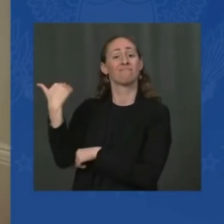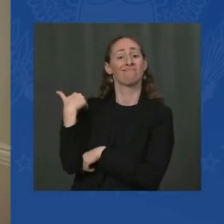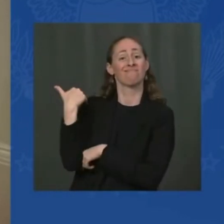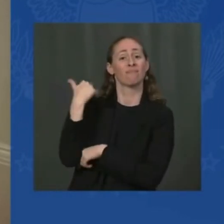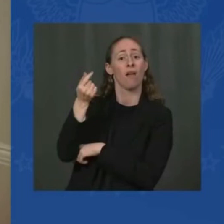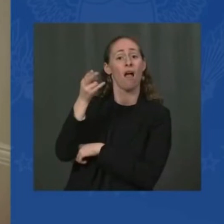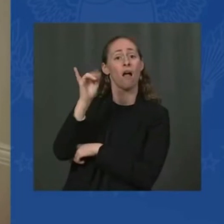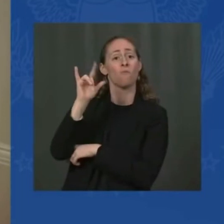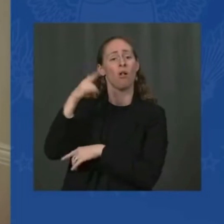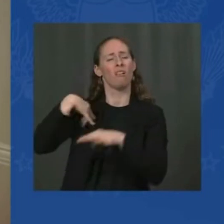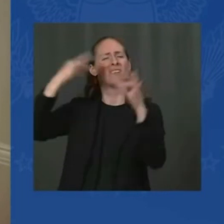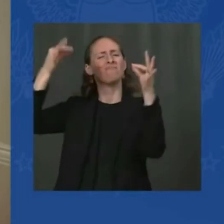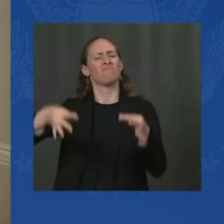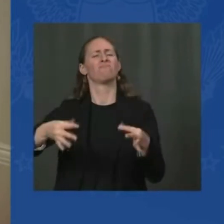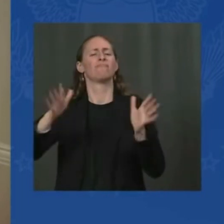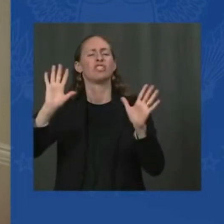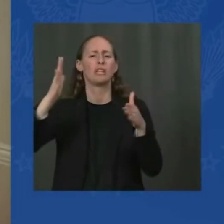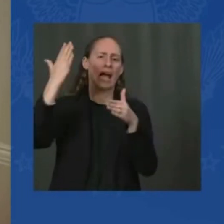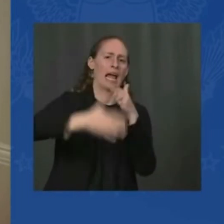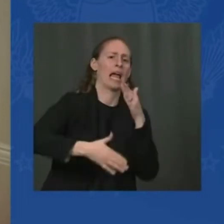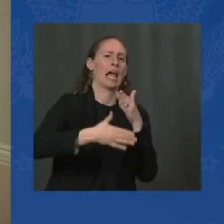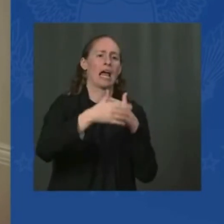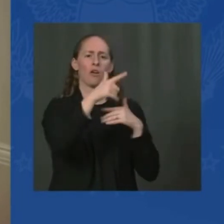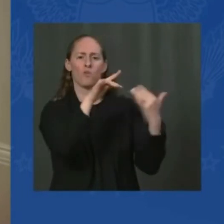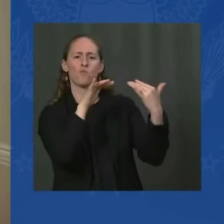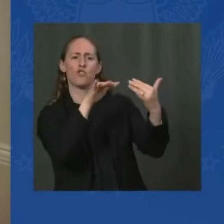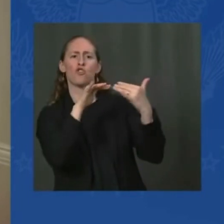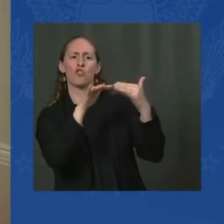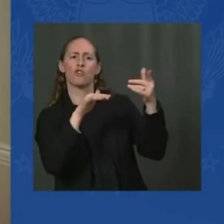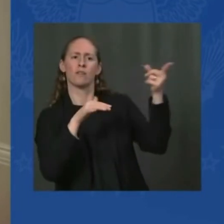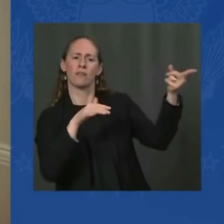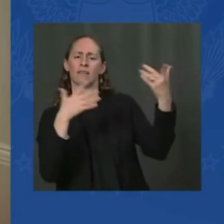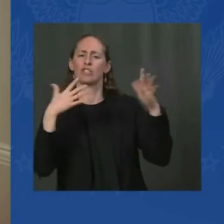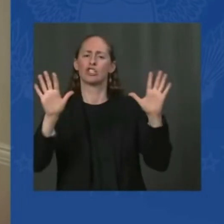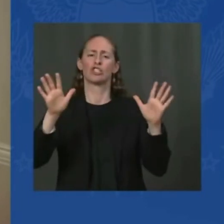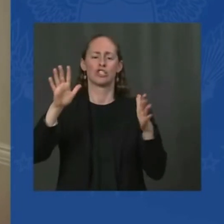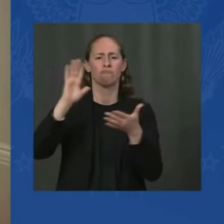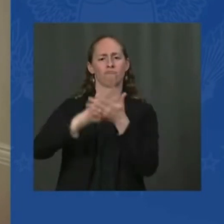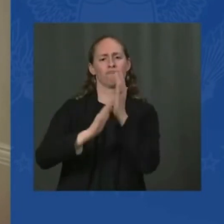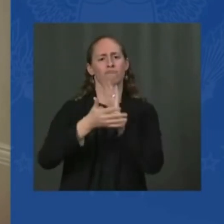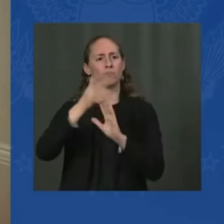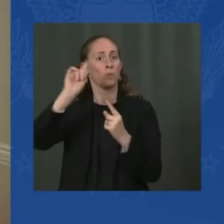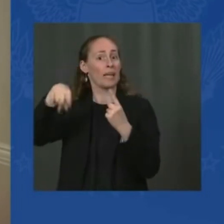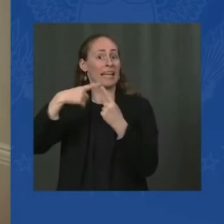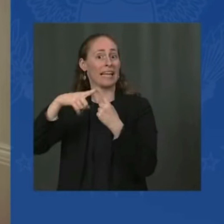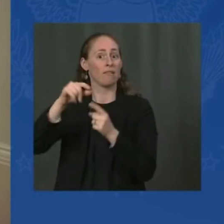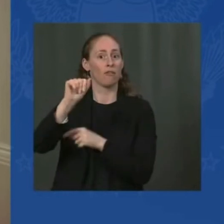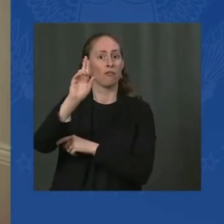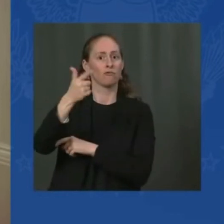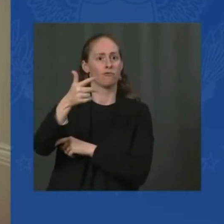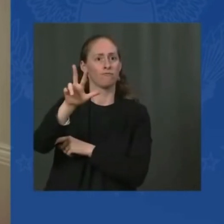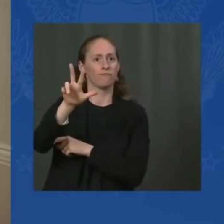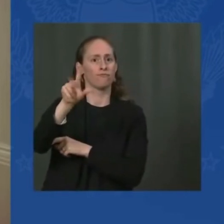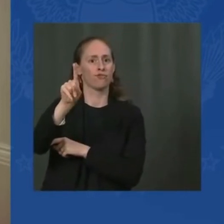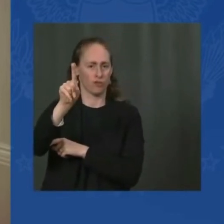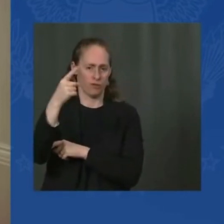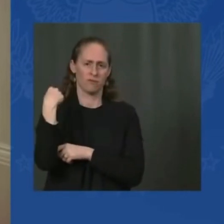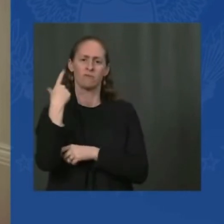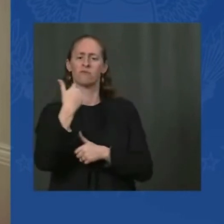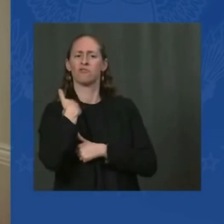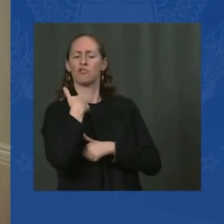decision, we set the date of August 31st for American troops to withdraw. The assumption was that more